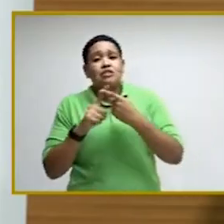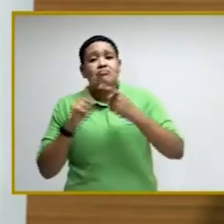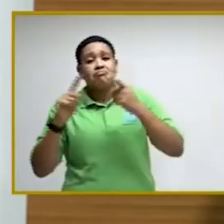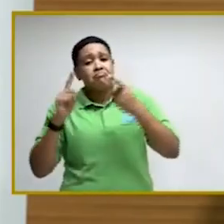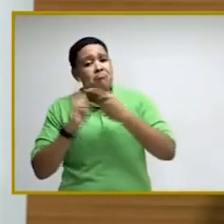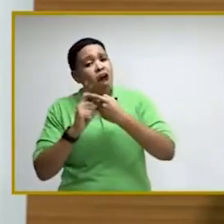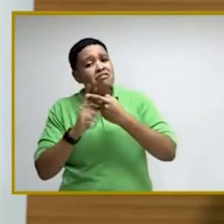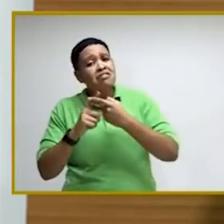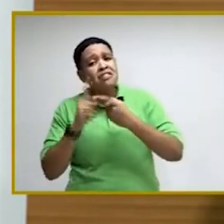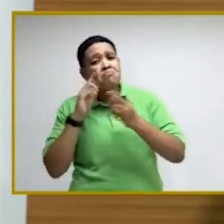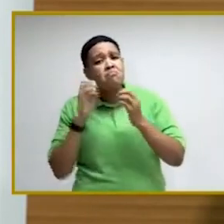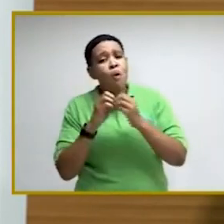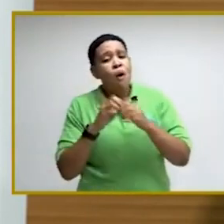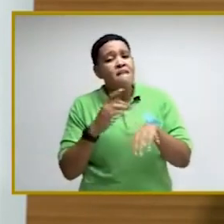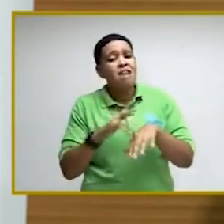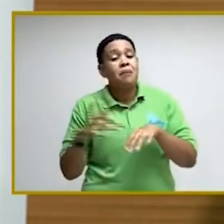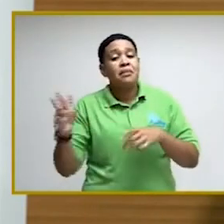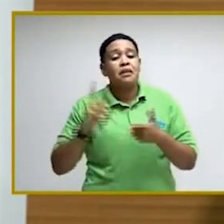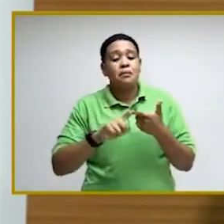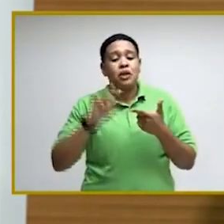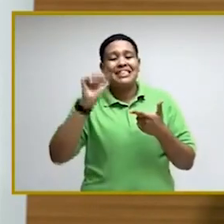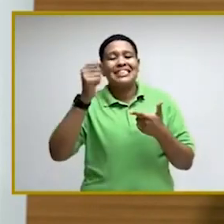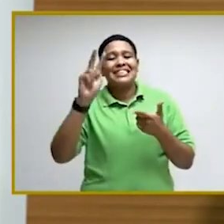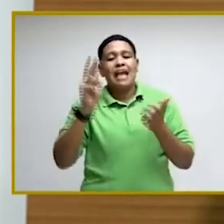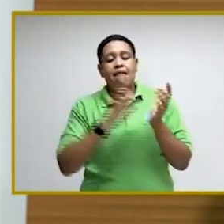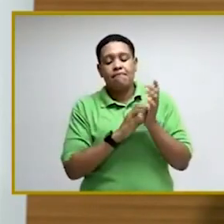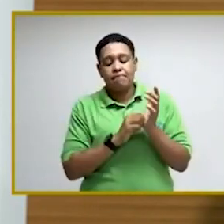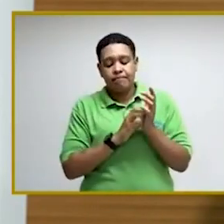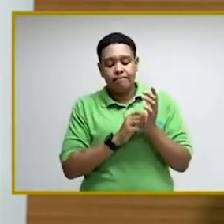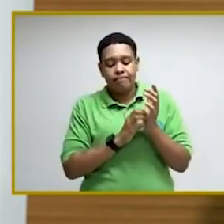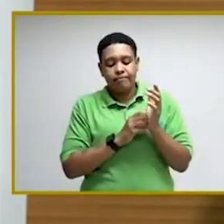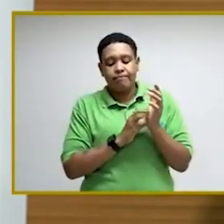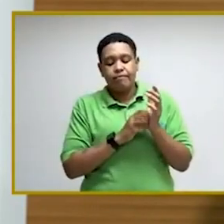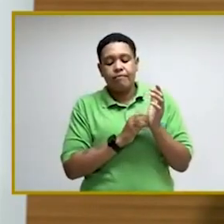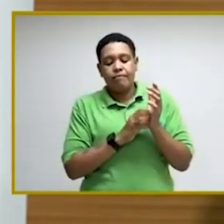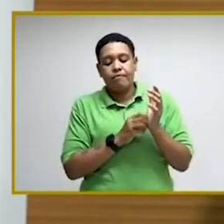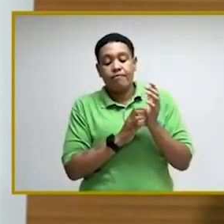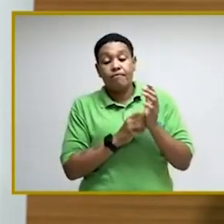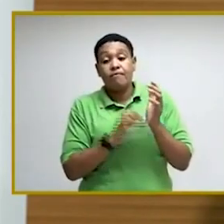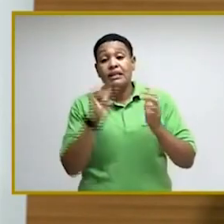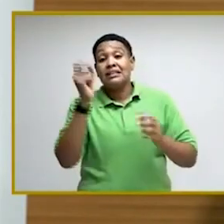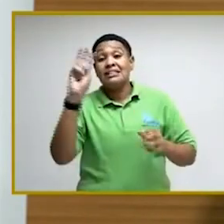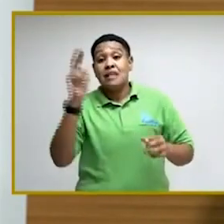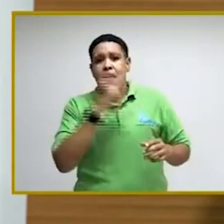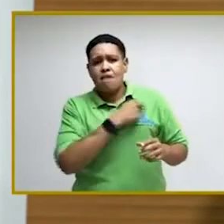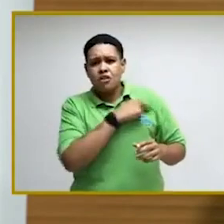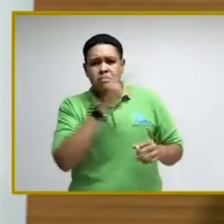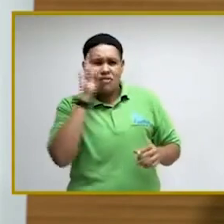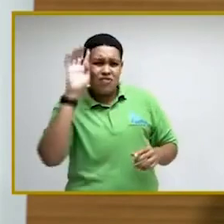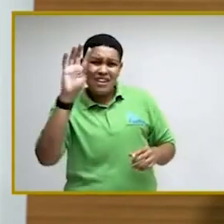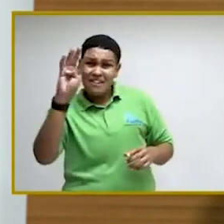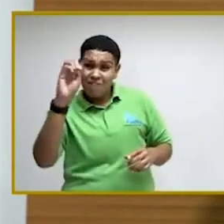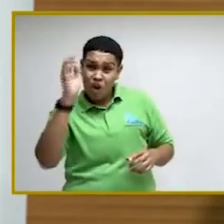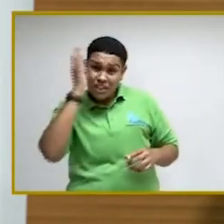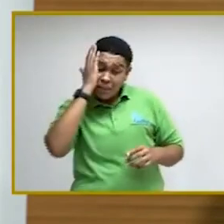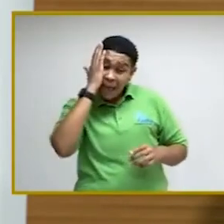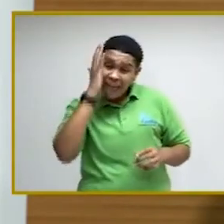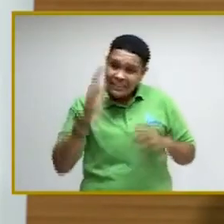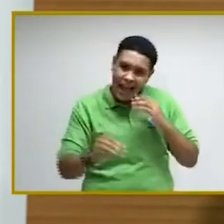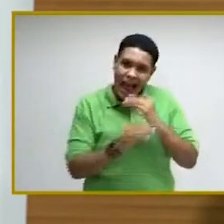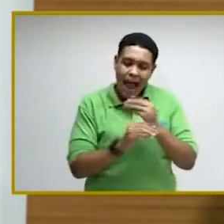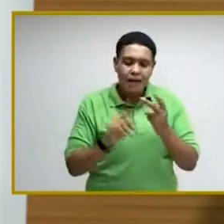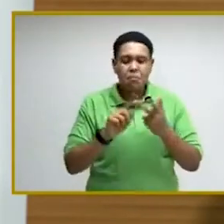started also at Sub Lamar Hospital to add 40 beds. And in Maypen